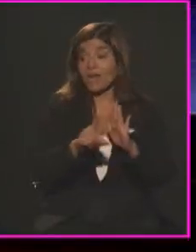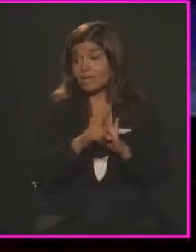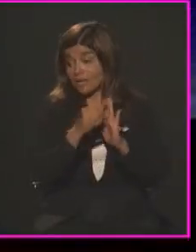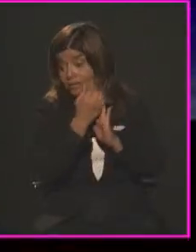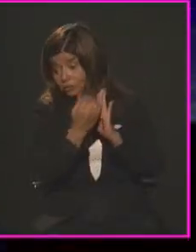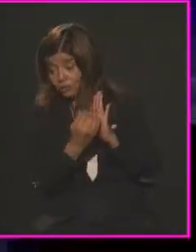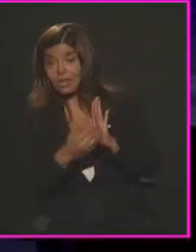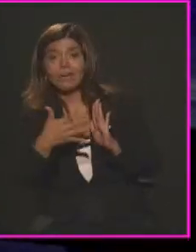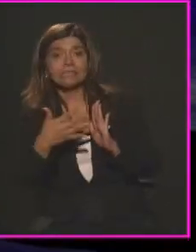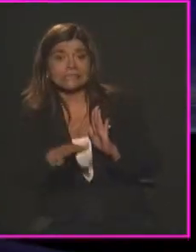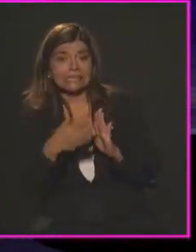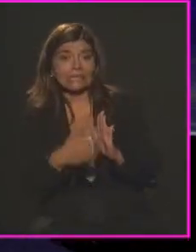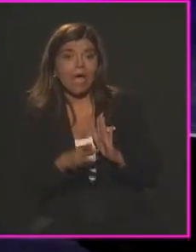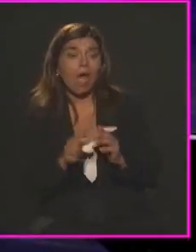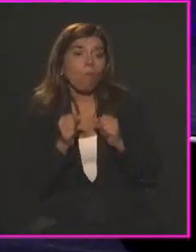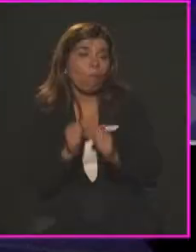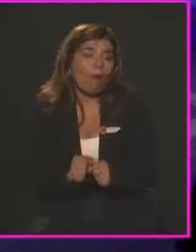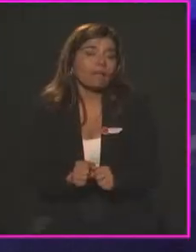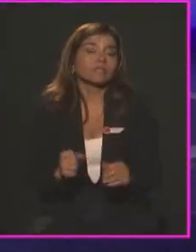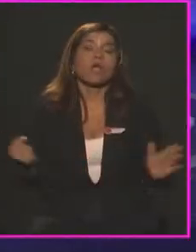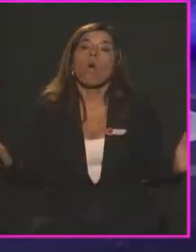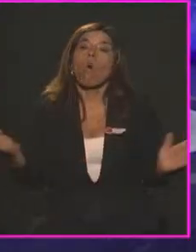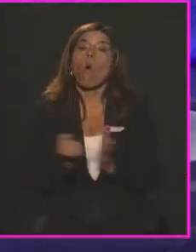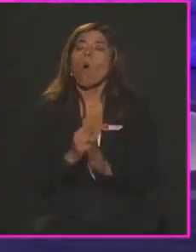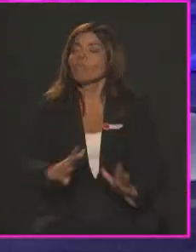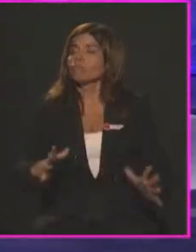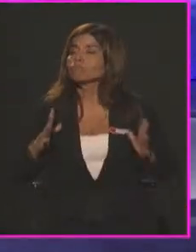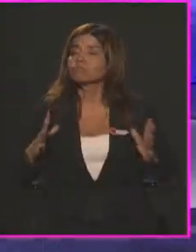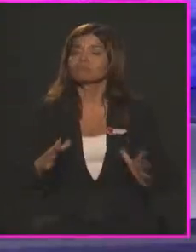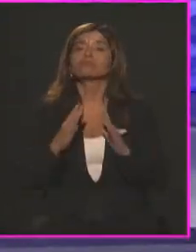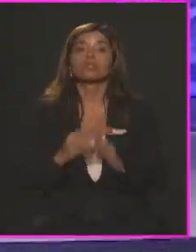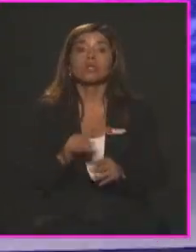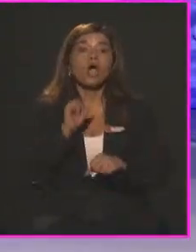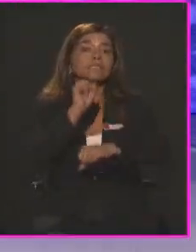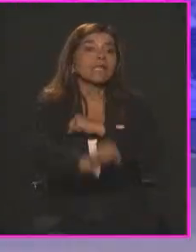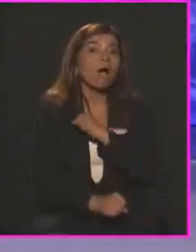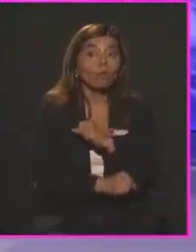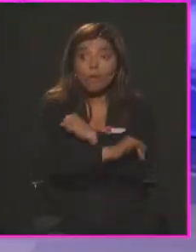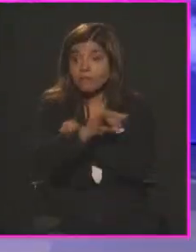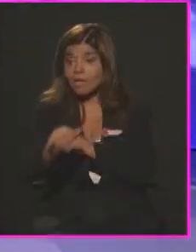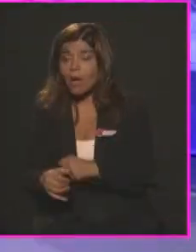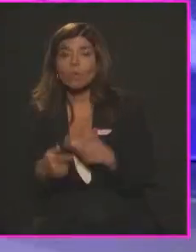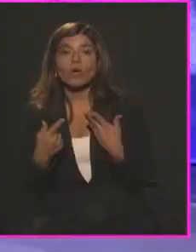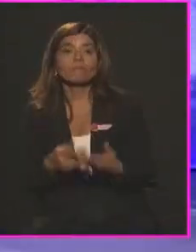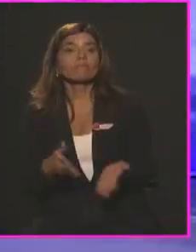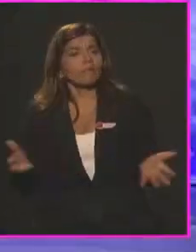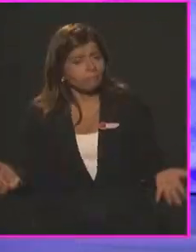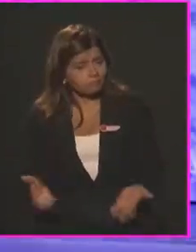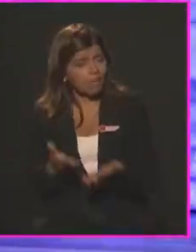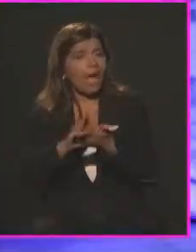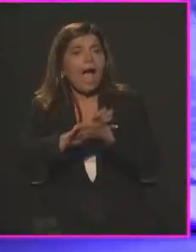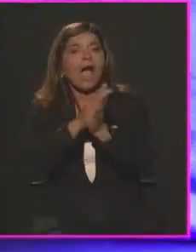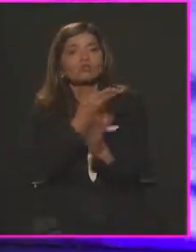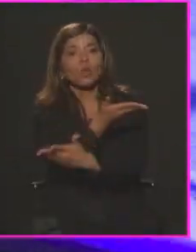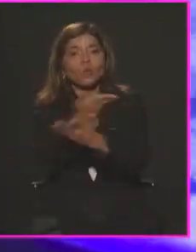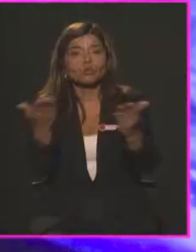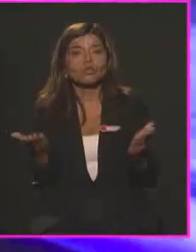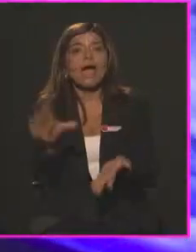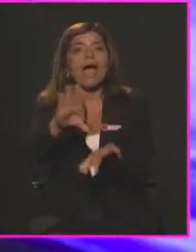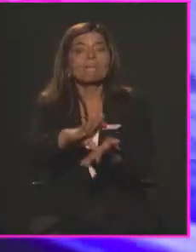have an impact if they were passed, and I just encourage you all and the country to be leaders on this